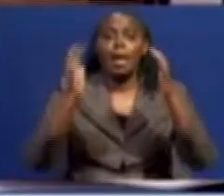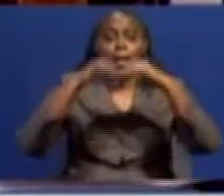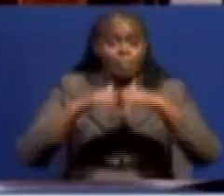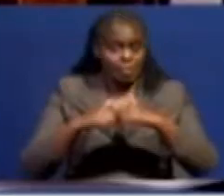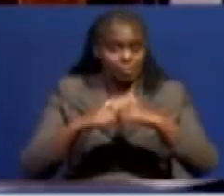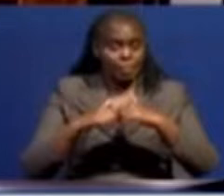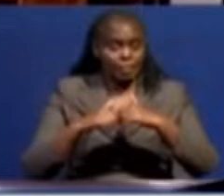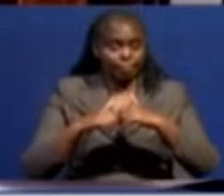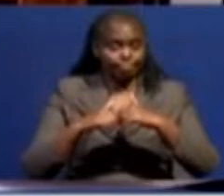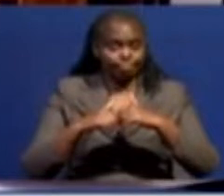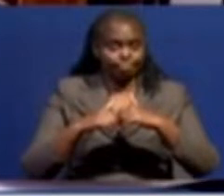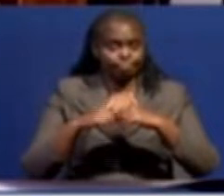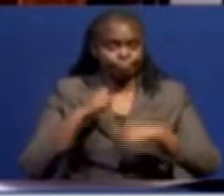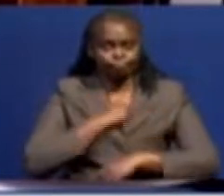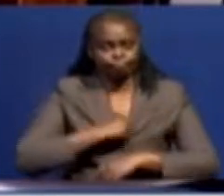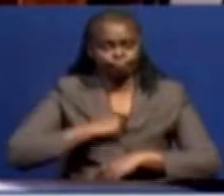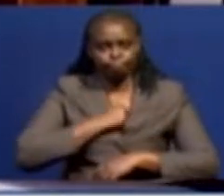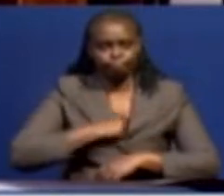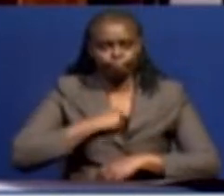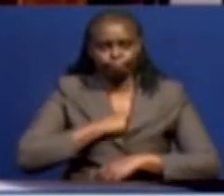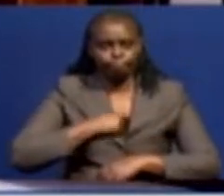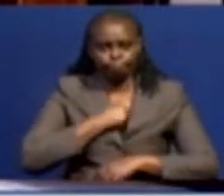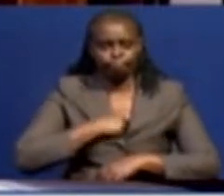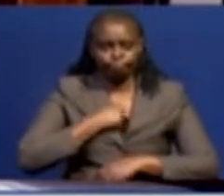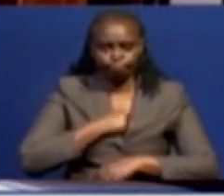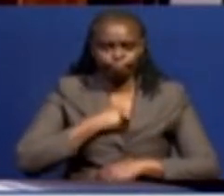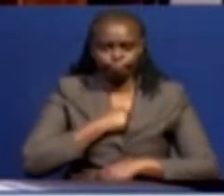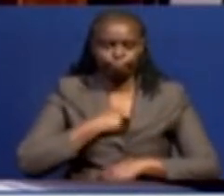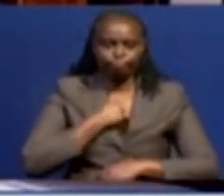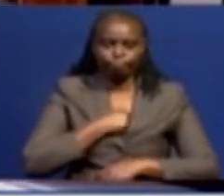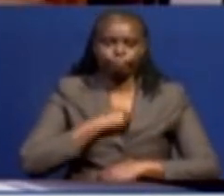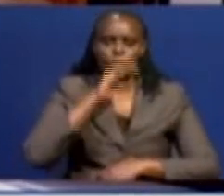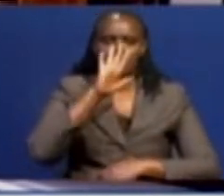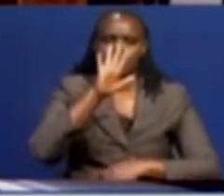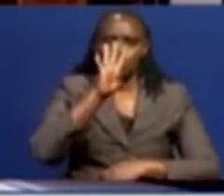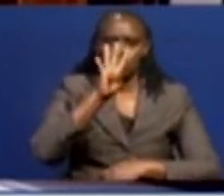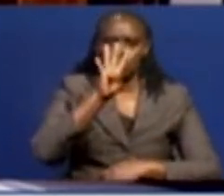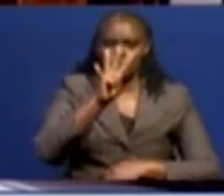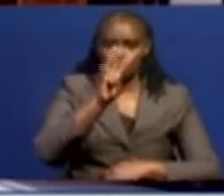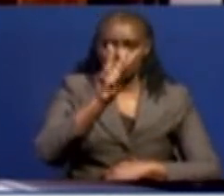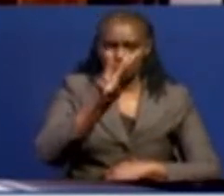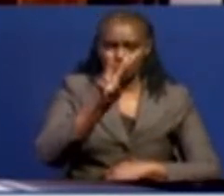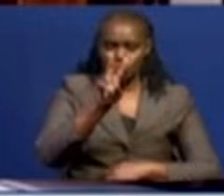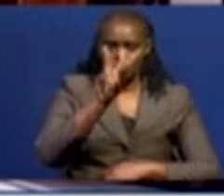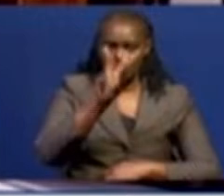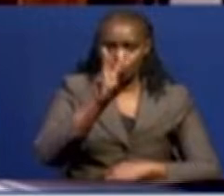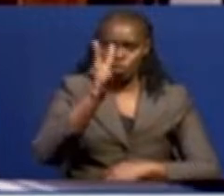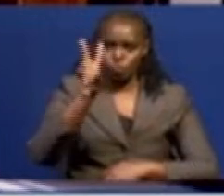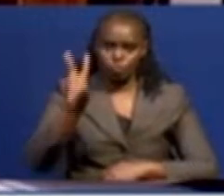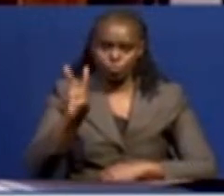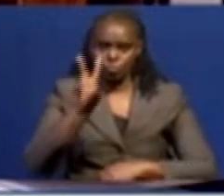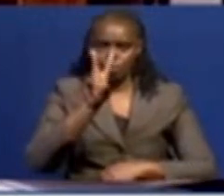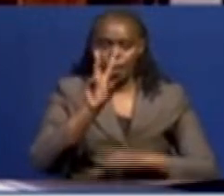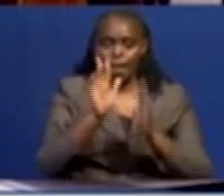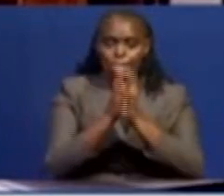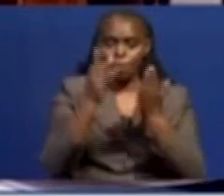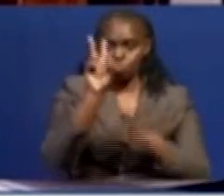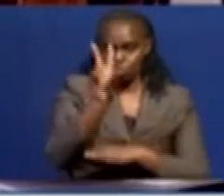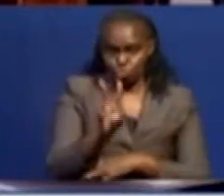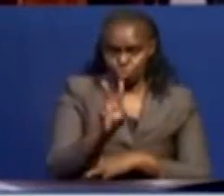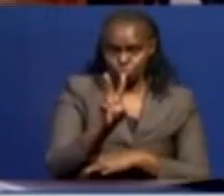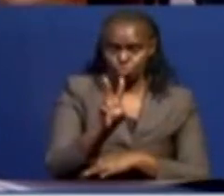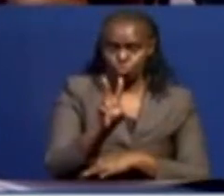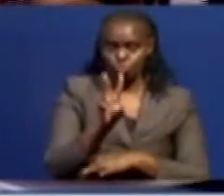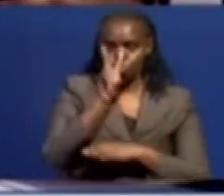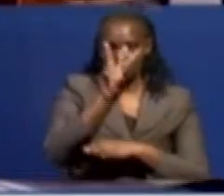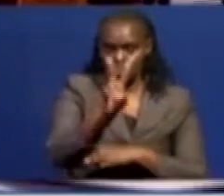Did the County Assembly, sorry, you beg your pardon, Honorable Senators, should be from page 214. Volume 2, Honorable